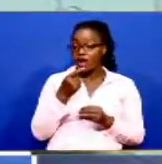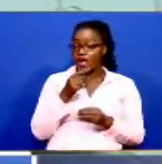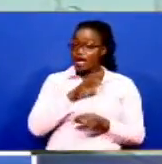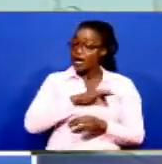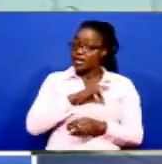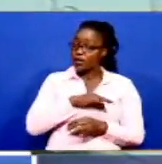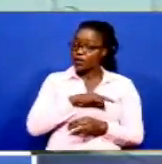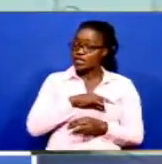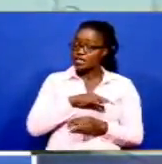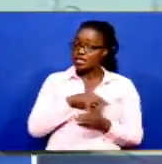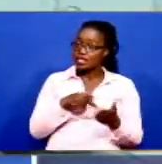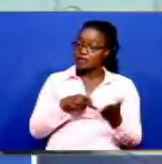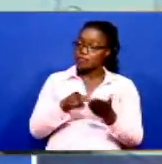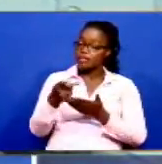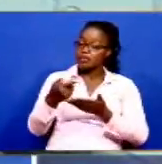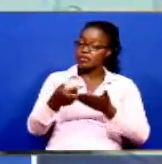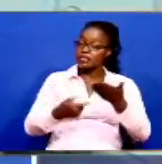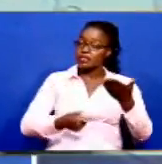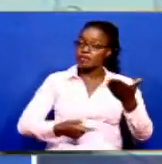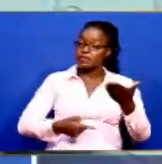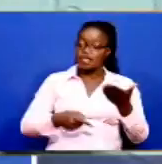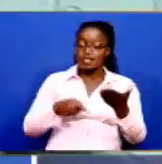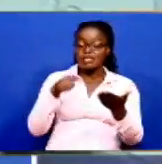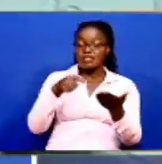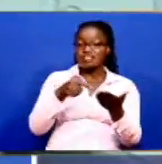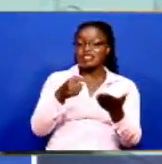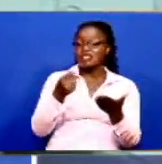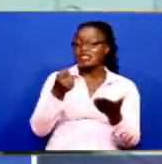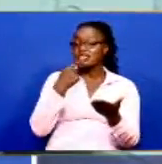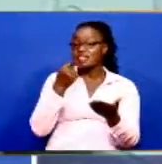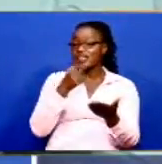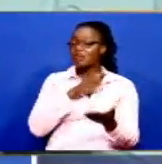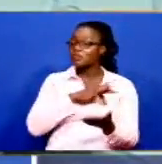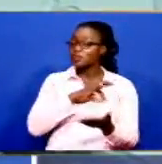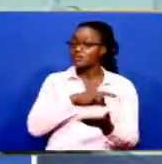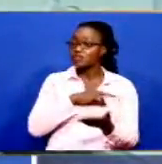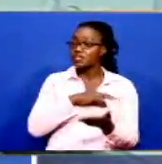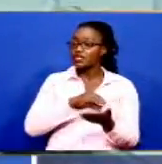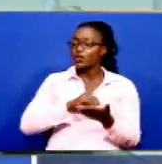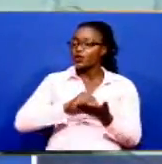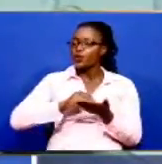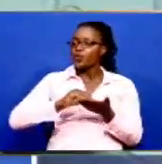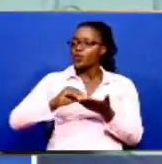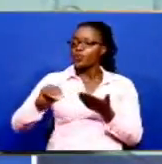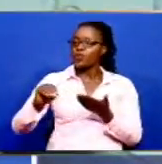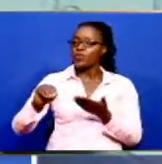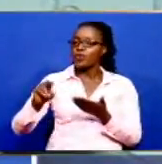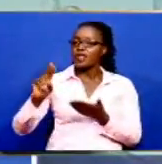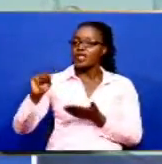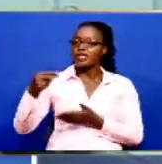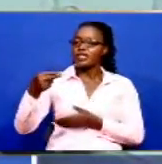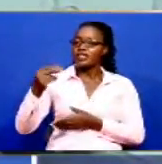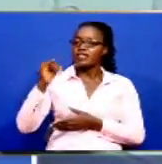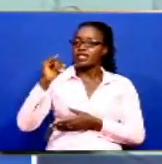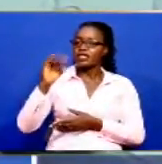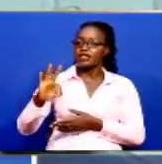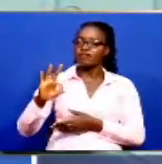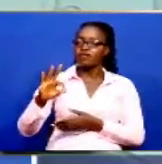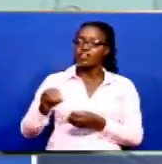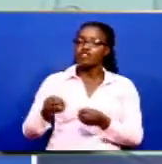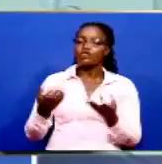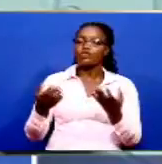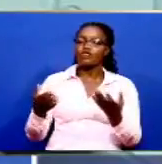This medical allowance was taken away and given to NHIF in order to provide a comprehensive